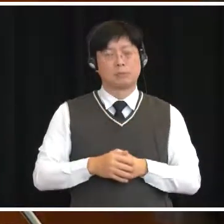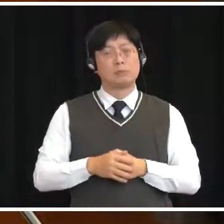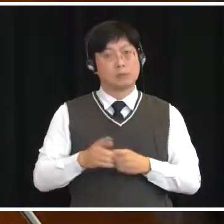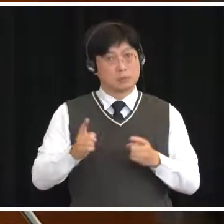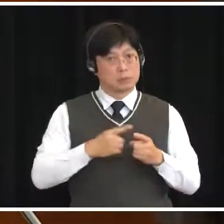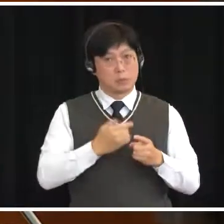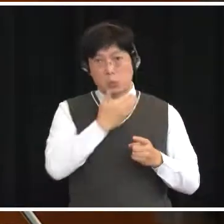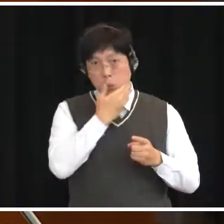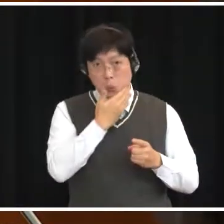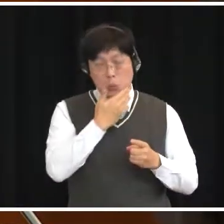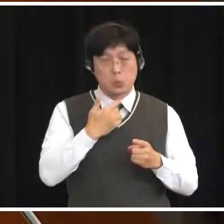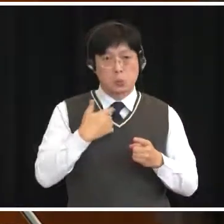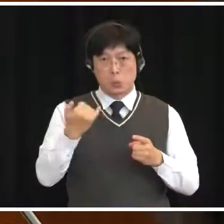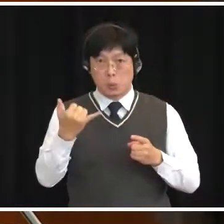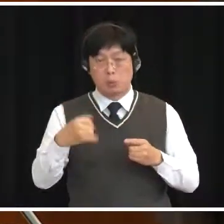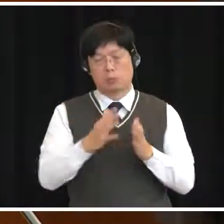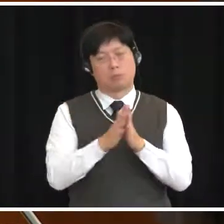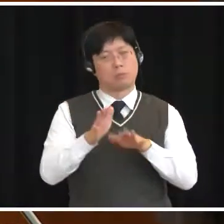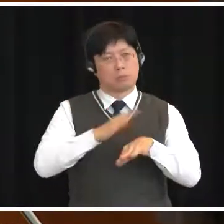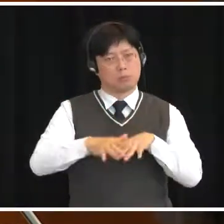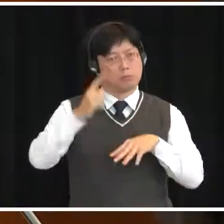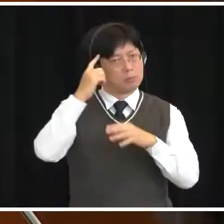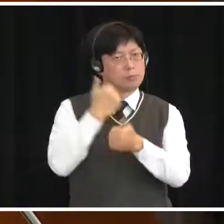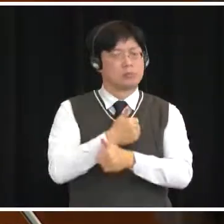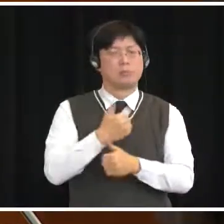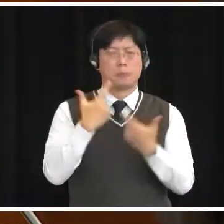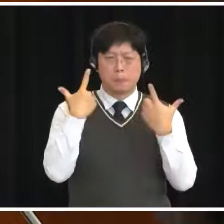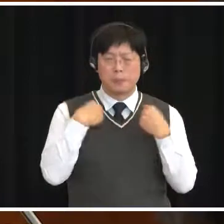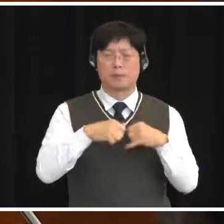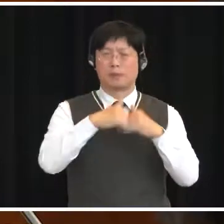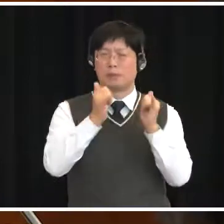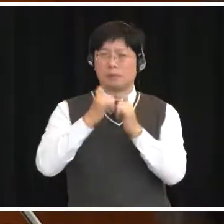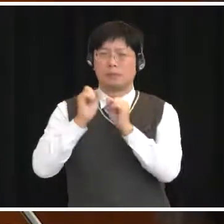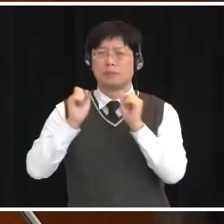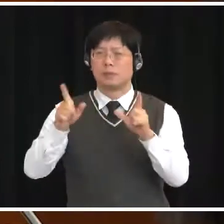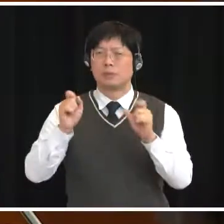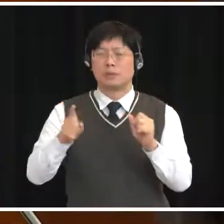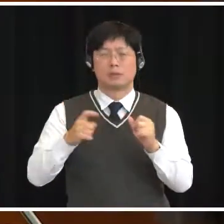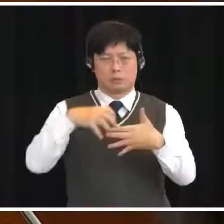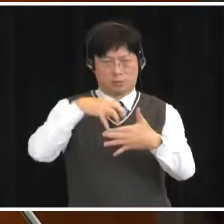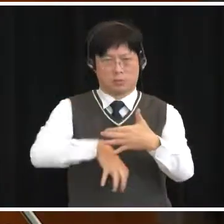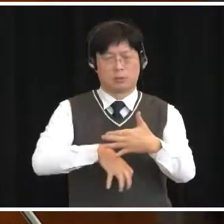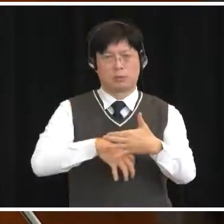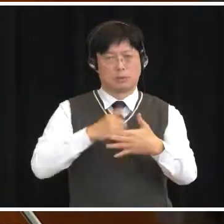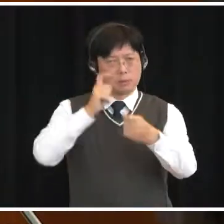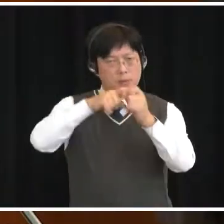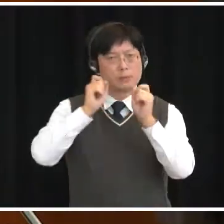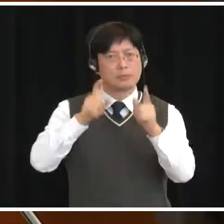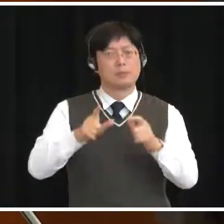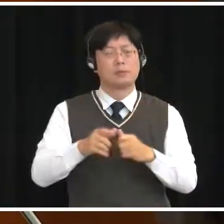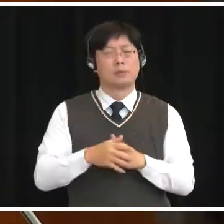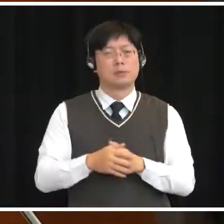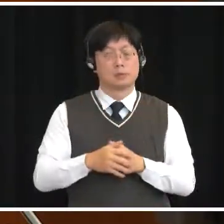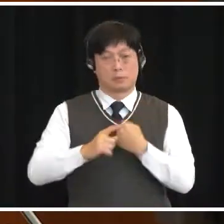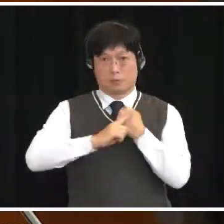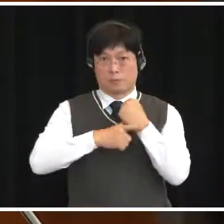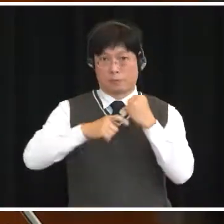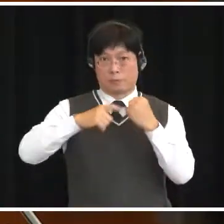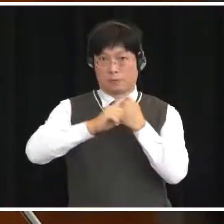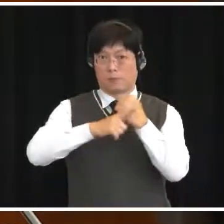children from different cultural groups, because when they're from different ethnic groups or cultural groups,